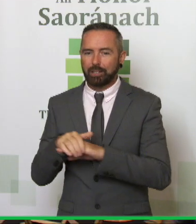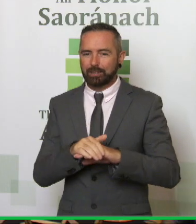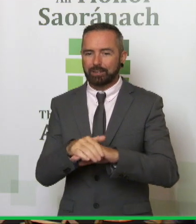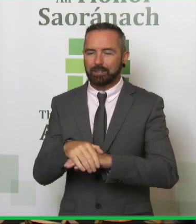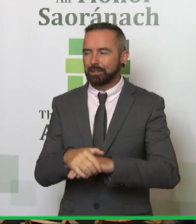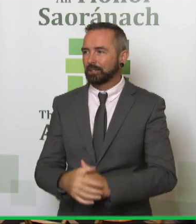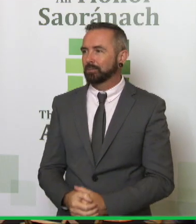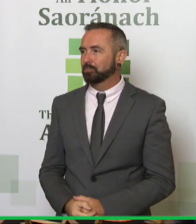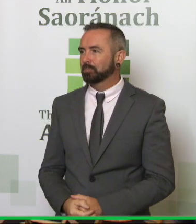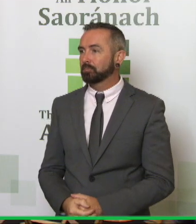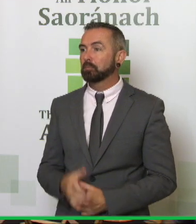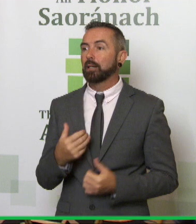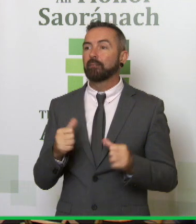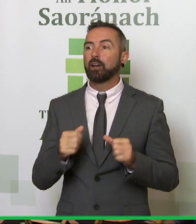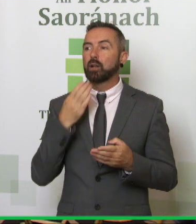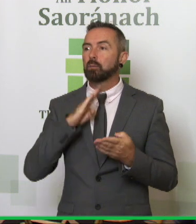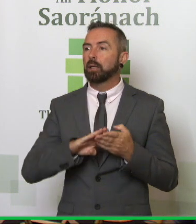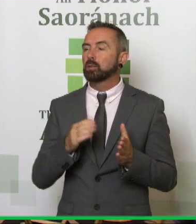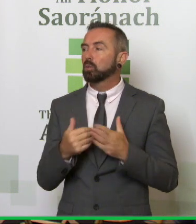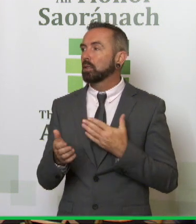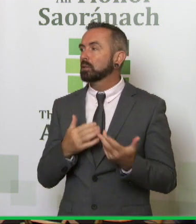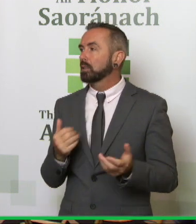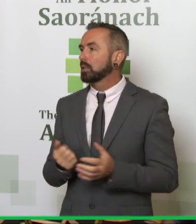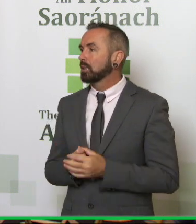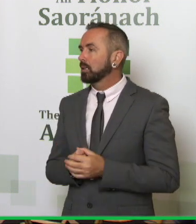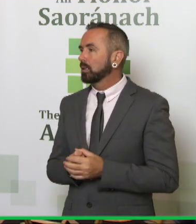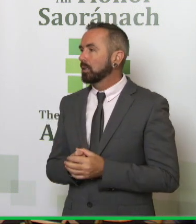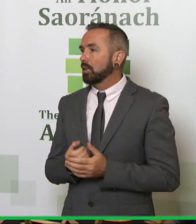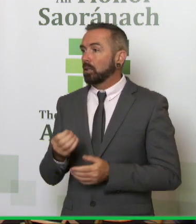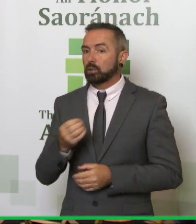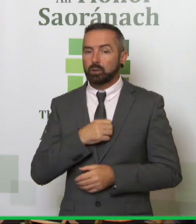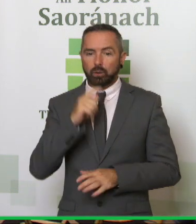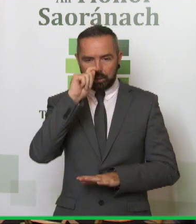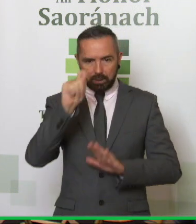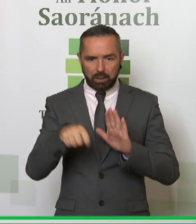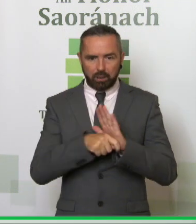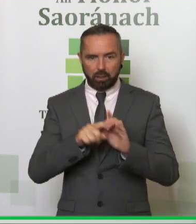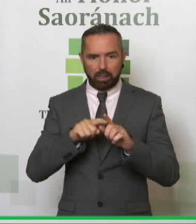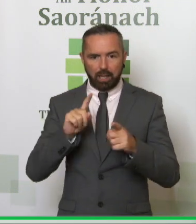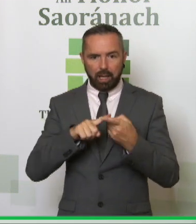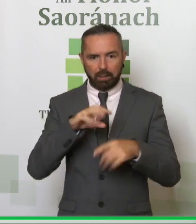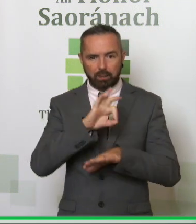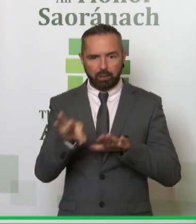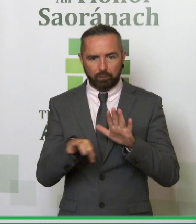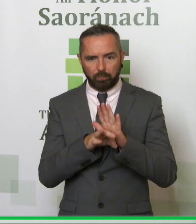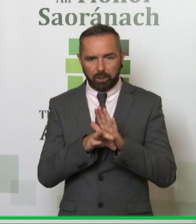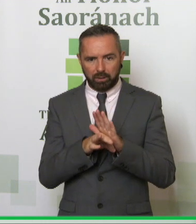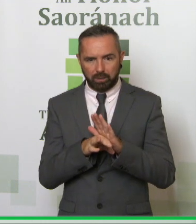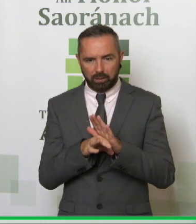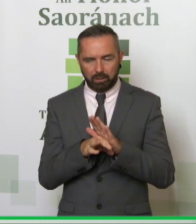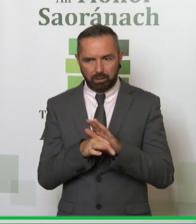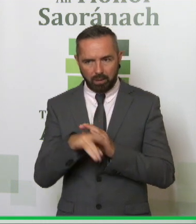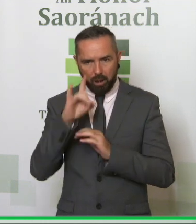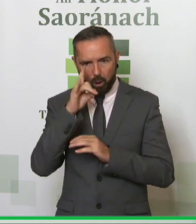And I really want to thank you. My final message actually is to the Taoiseach and government to really do